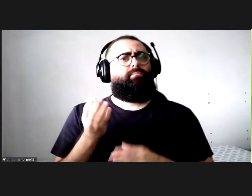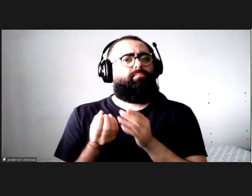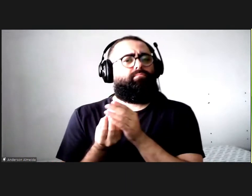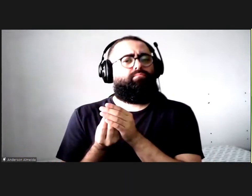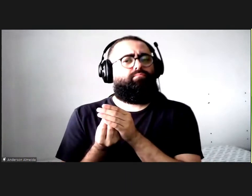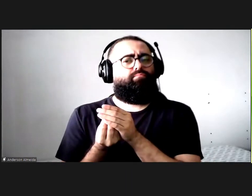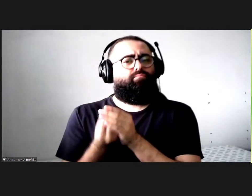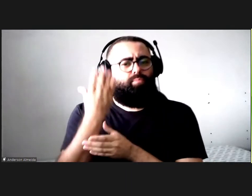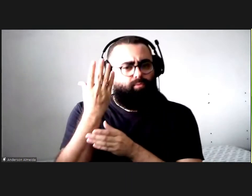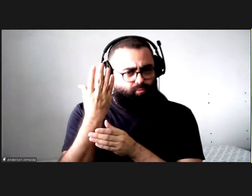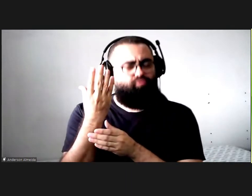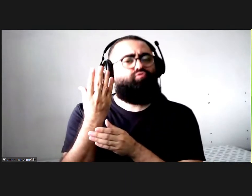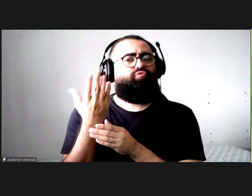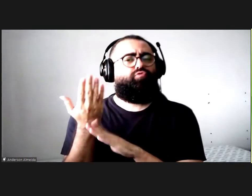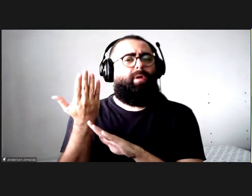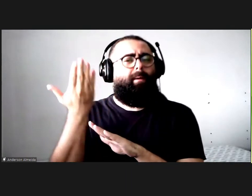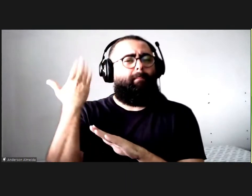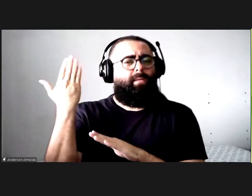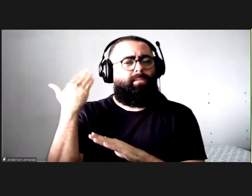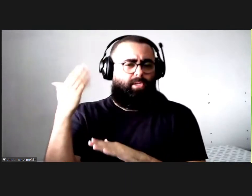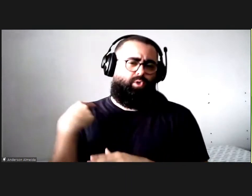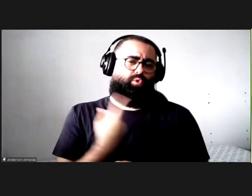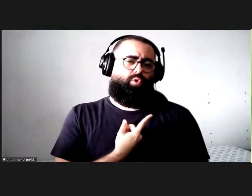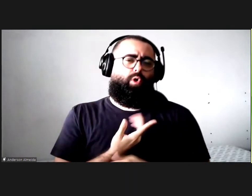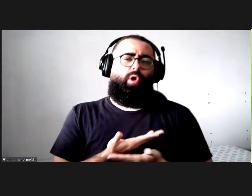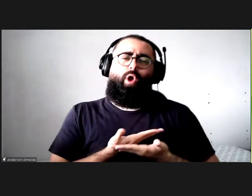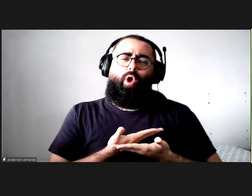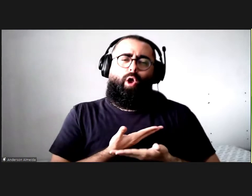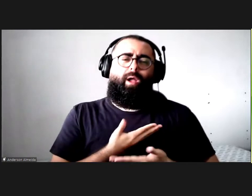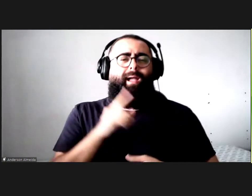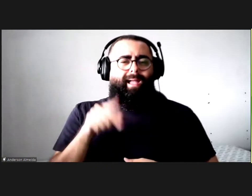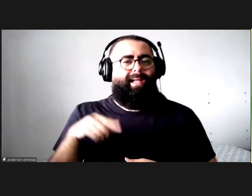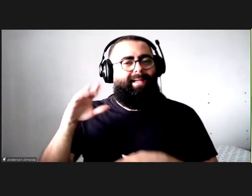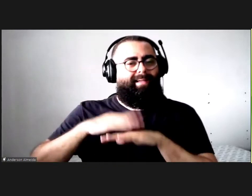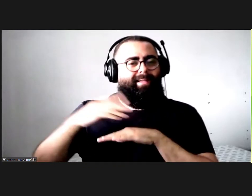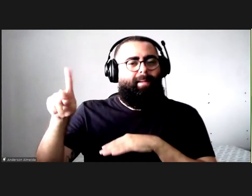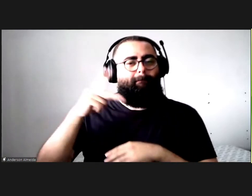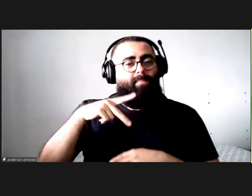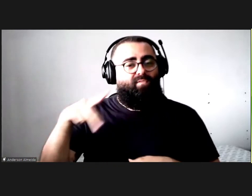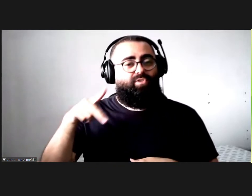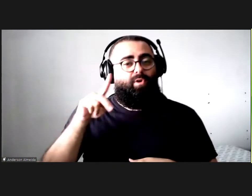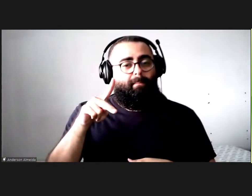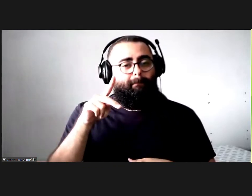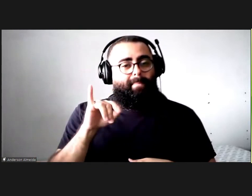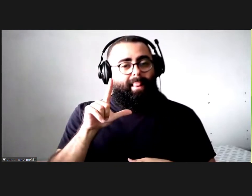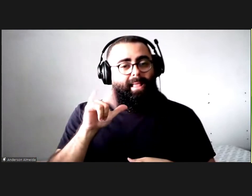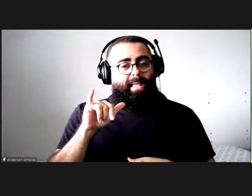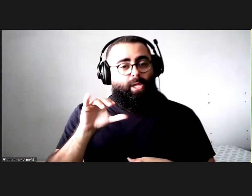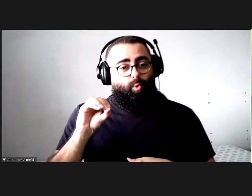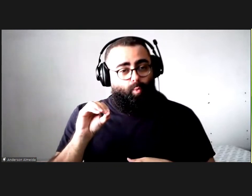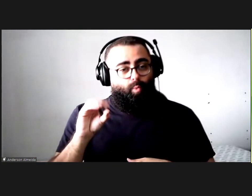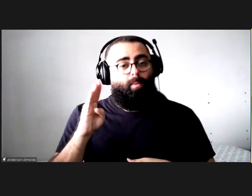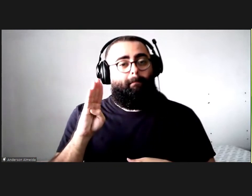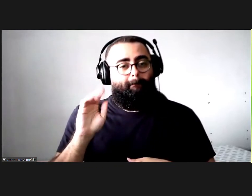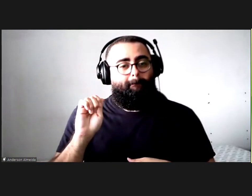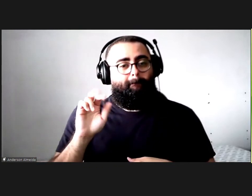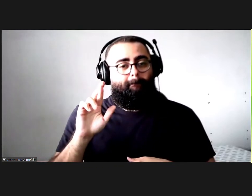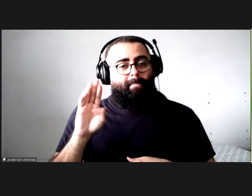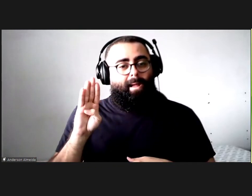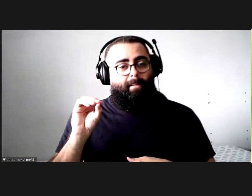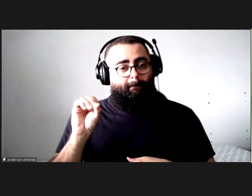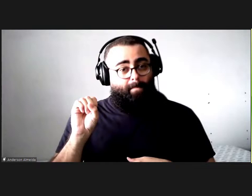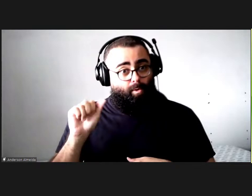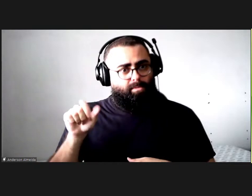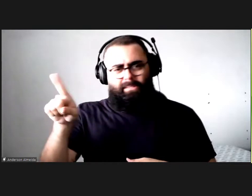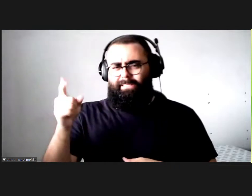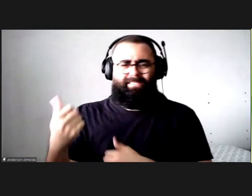actually by our dear colleague Plínio Barbosa, who is a great supporter of